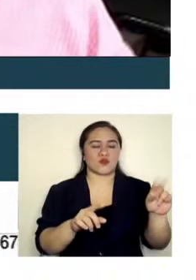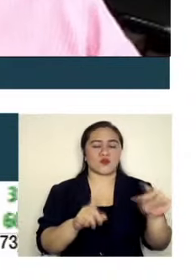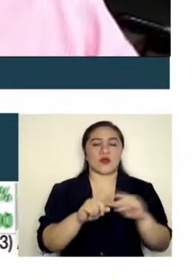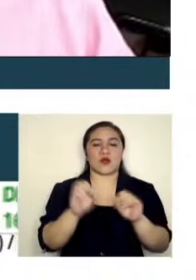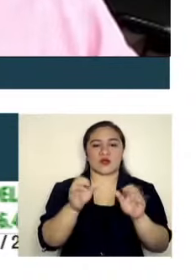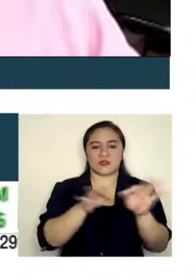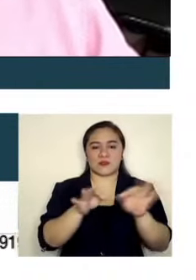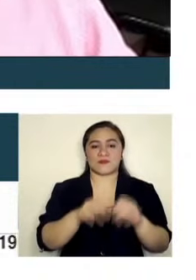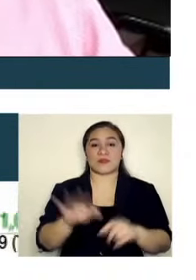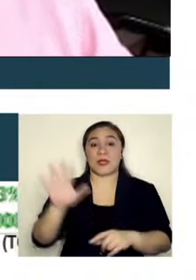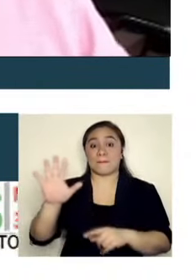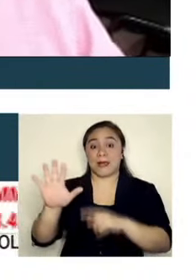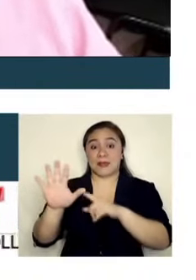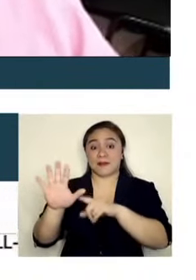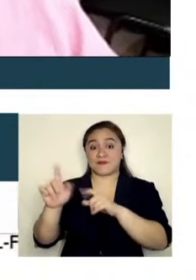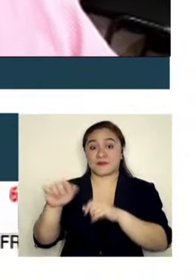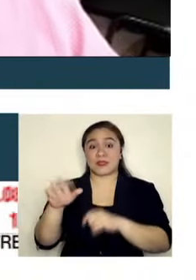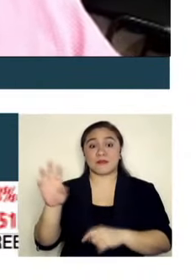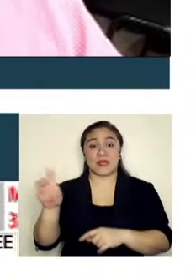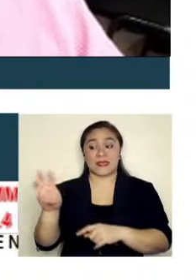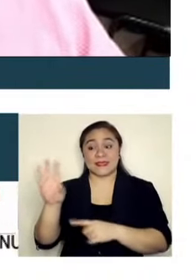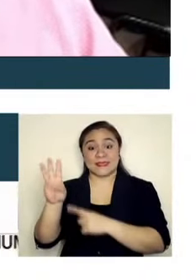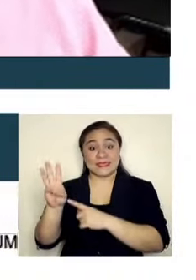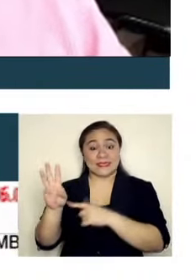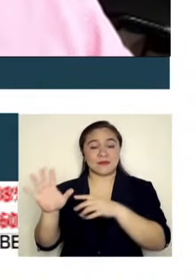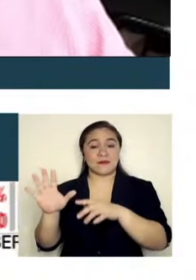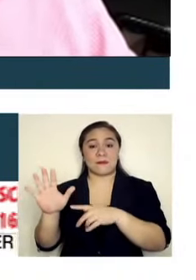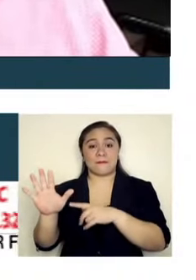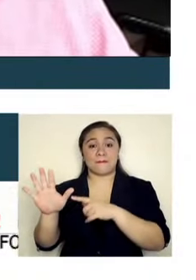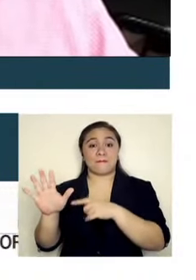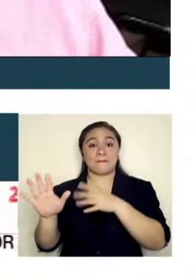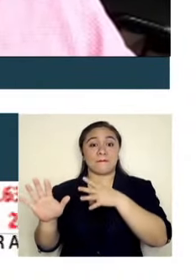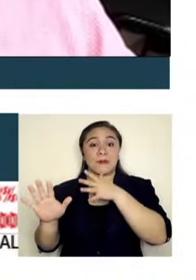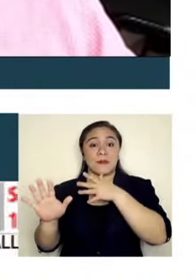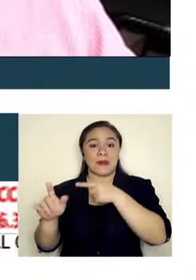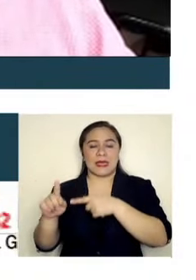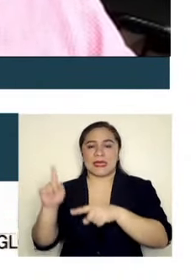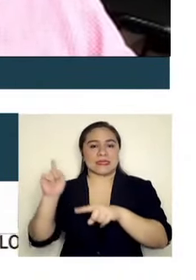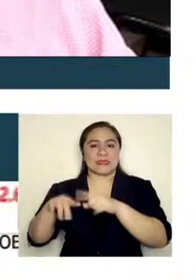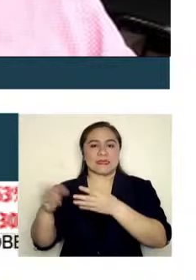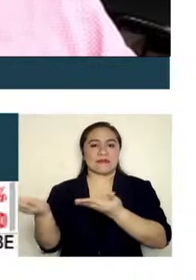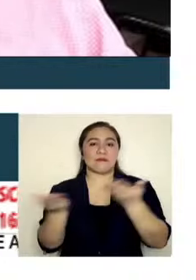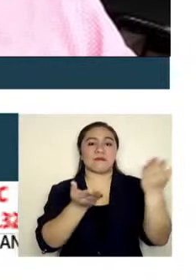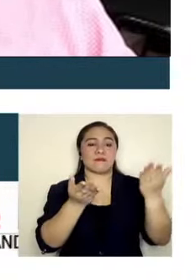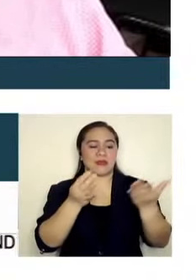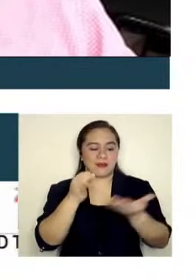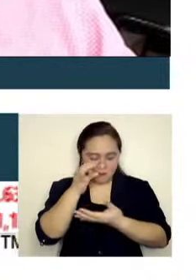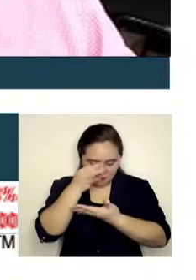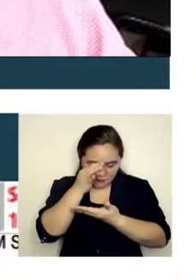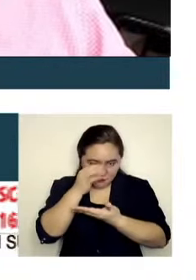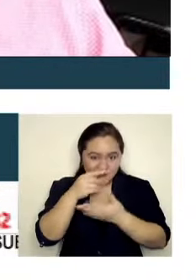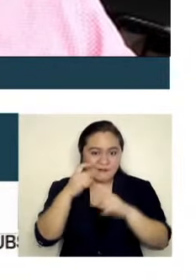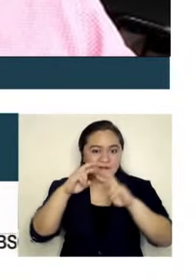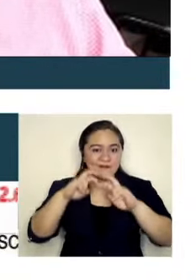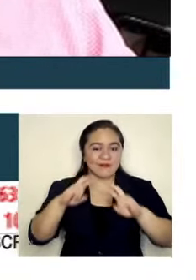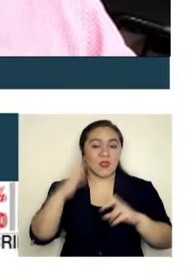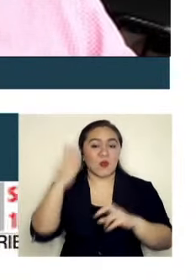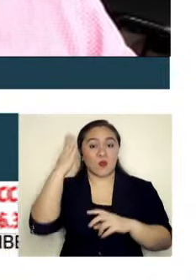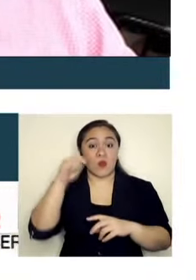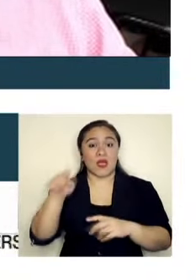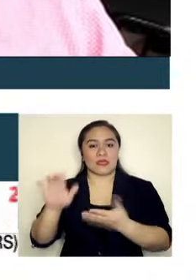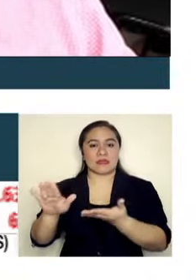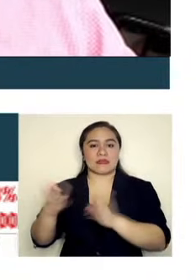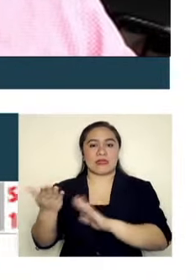Okay. Hindi na napadala sa genome center. Hindi na naipadala. Okay, pero hindi pa pwedeng